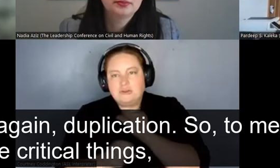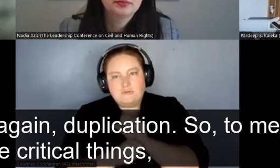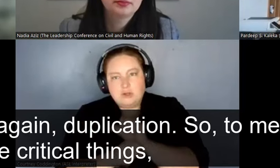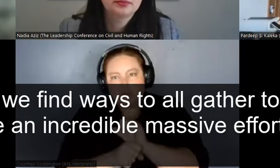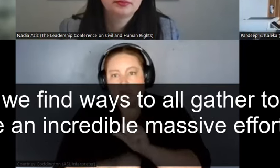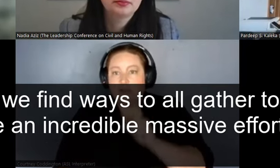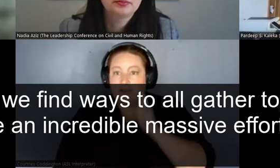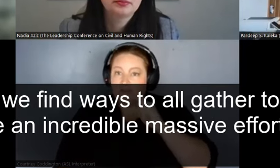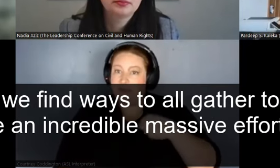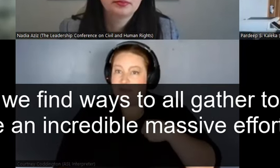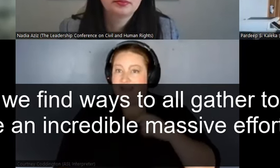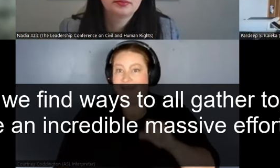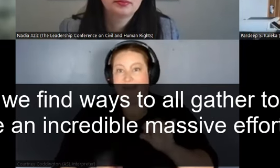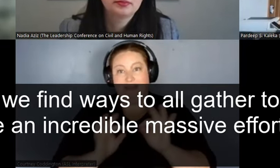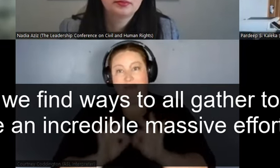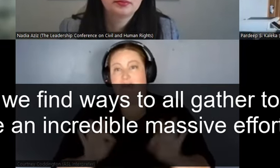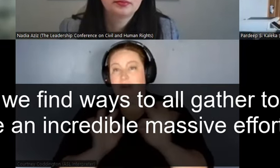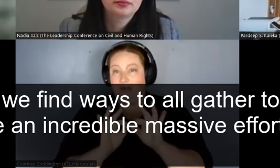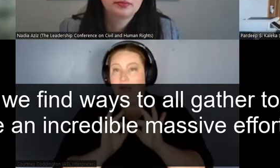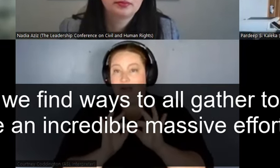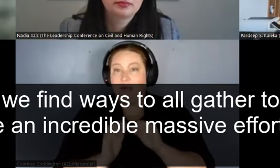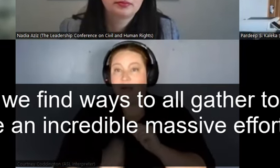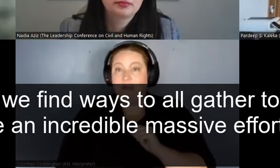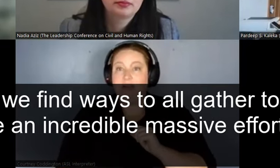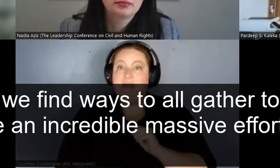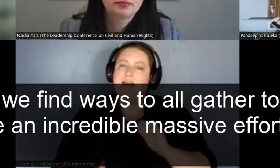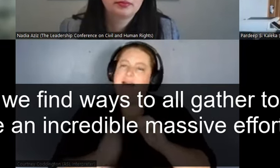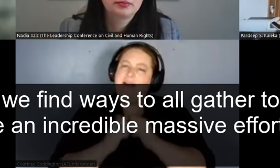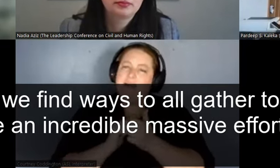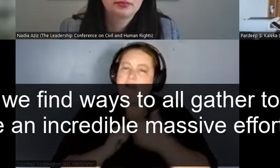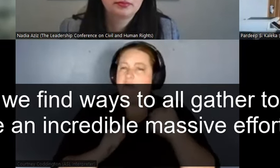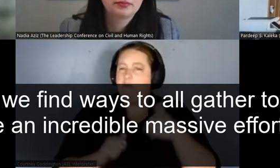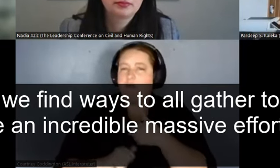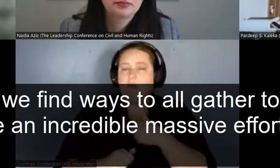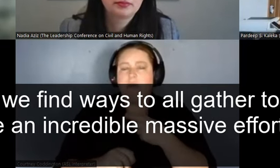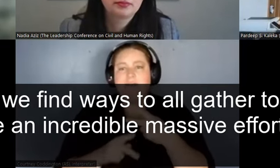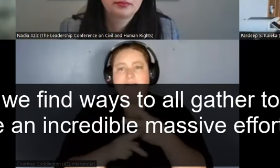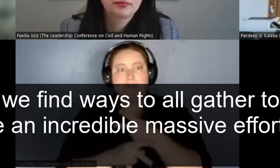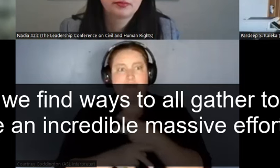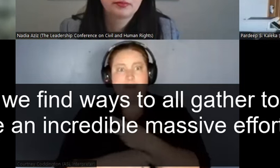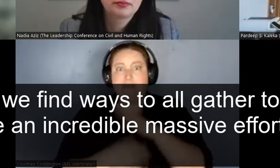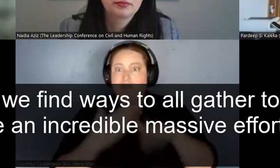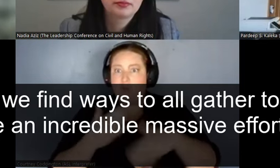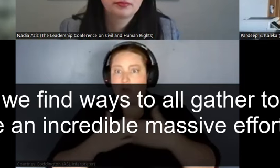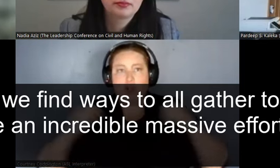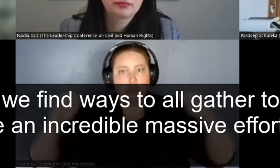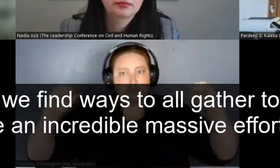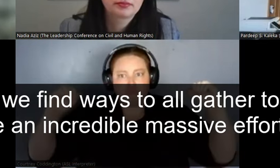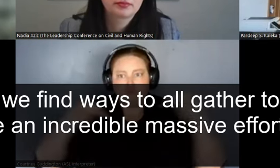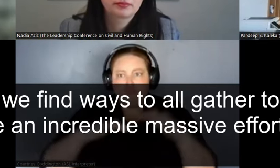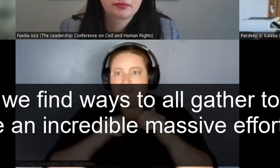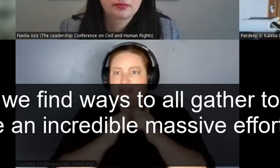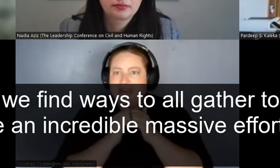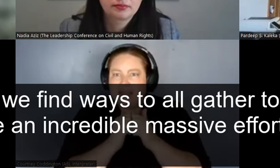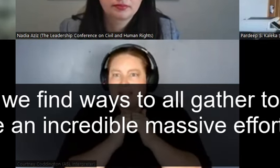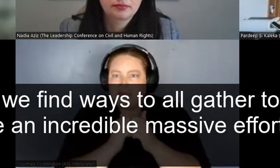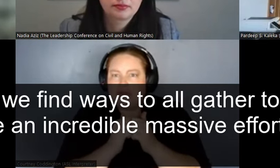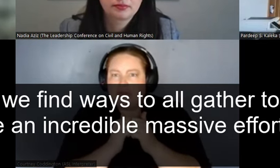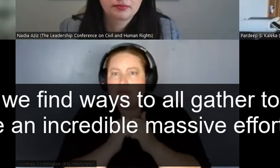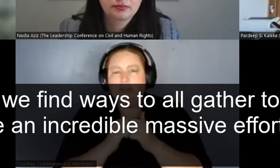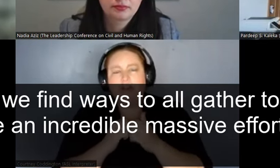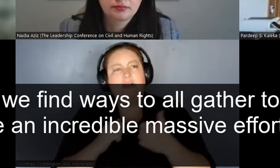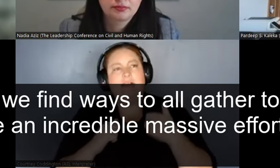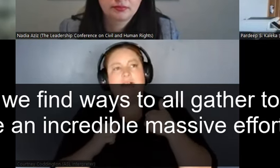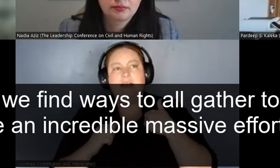the critical thing. How can we find ways to all gather together and have an